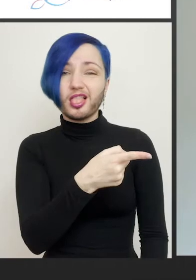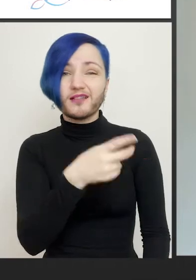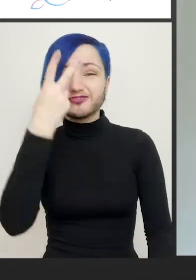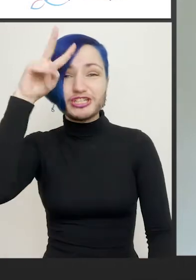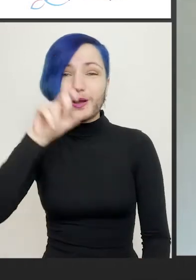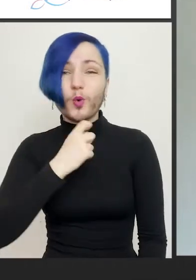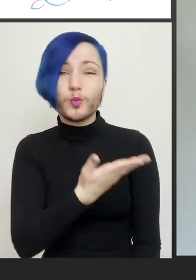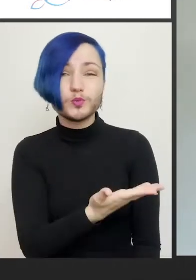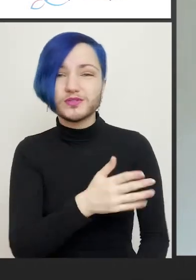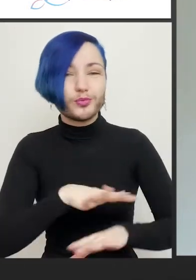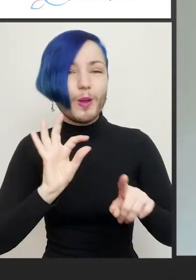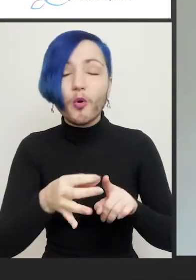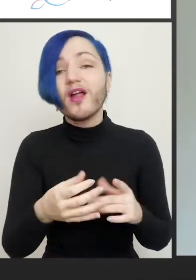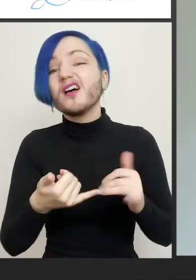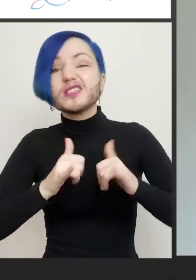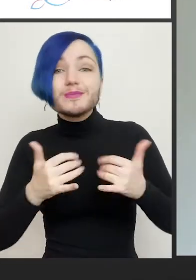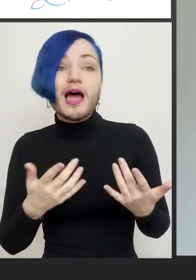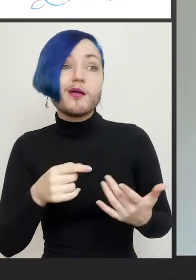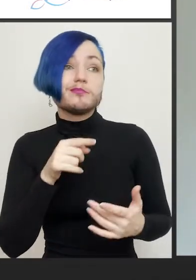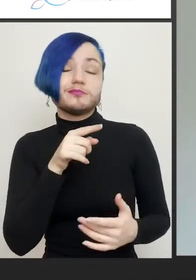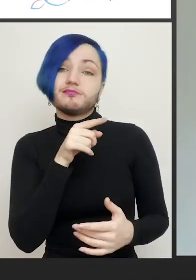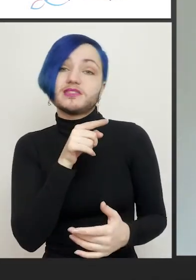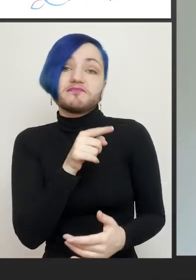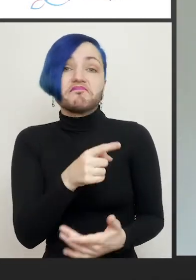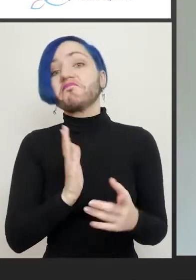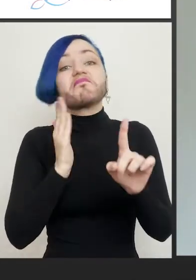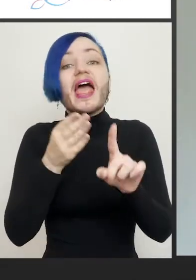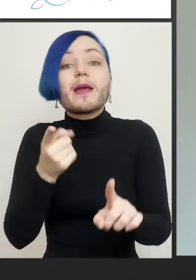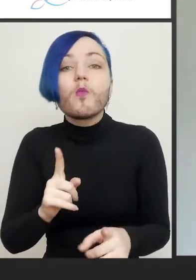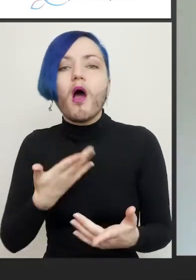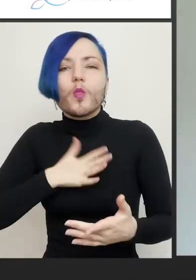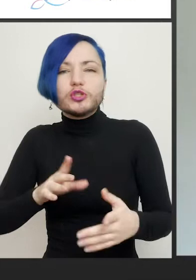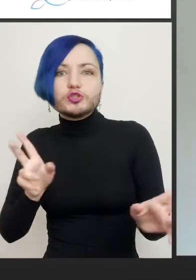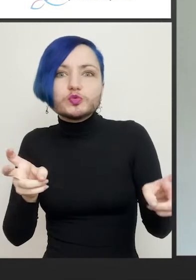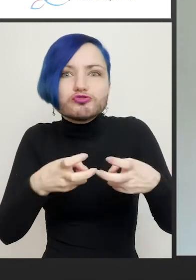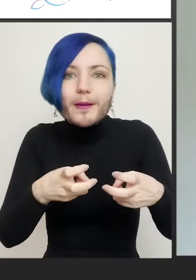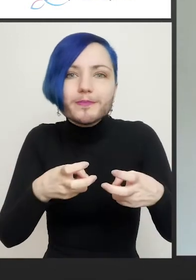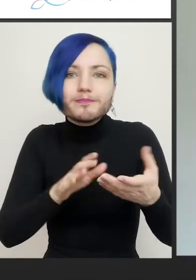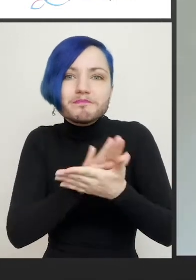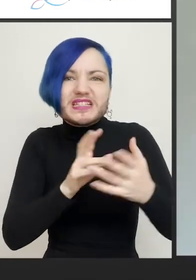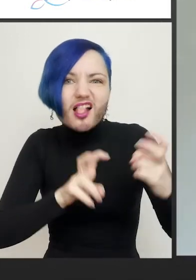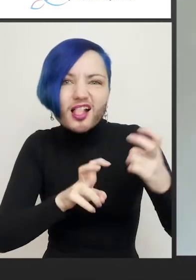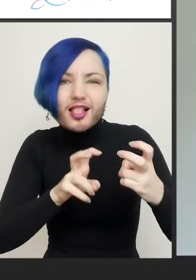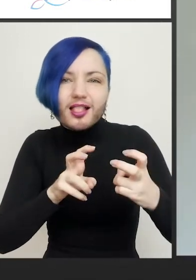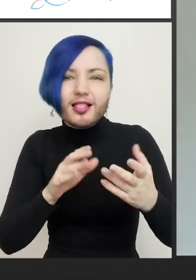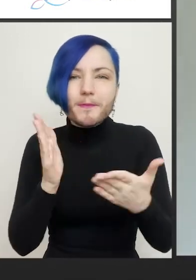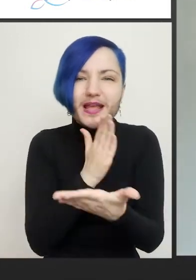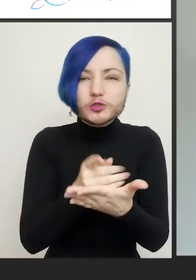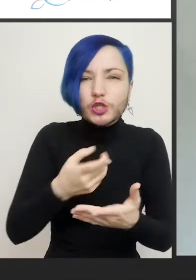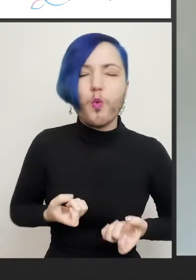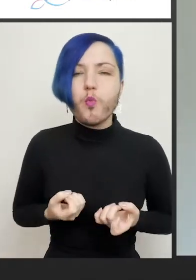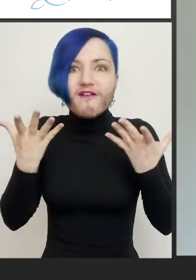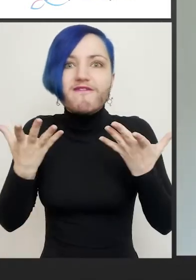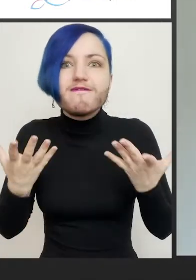and they were just there to try and entrap you into an argument where you lose your temper or whatever. The other thing